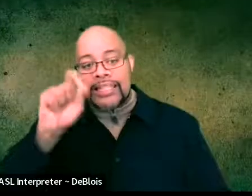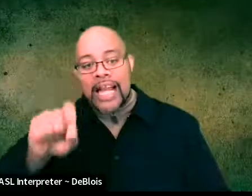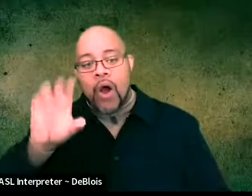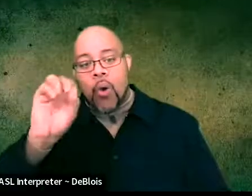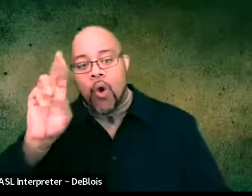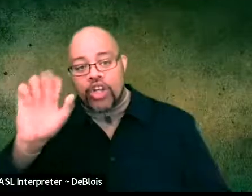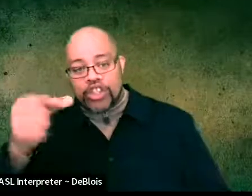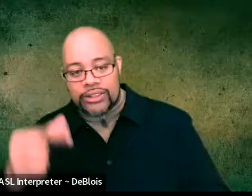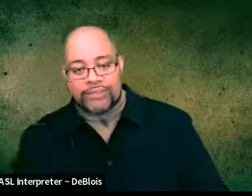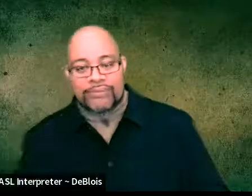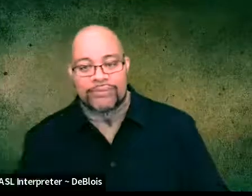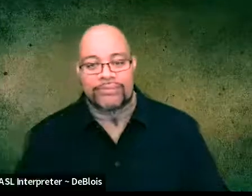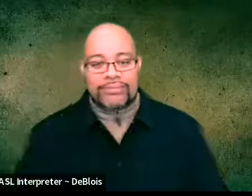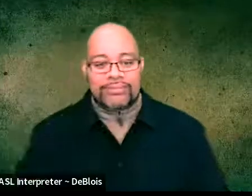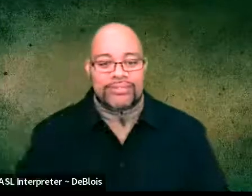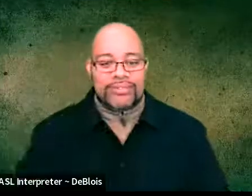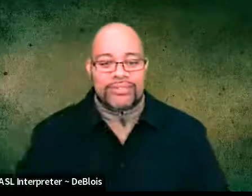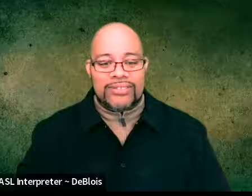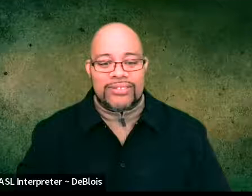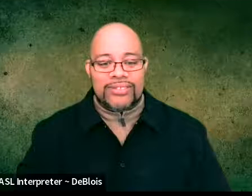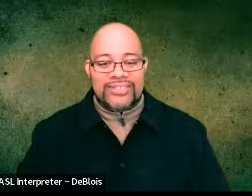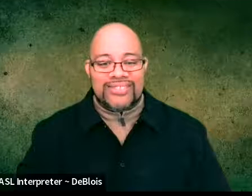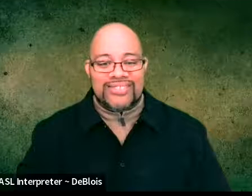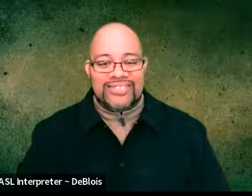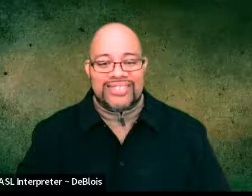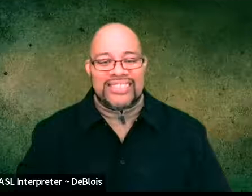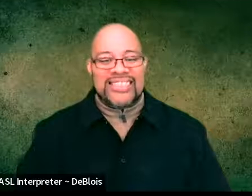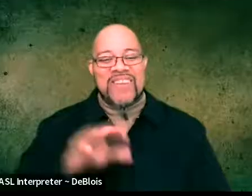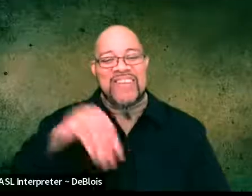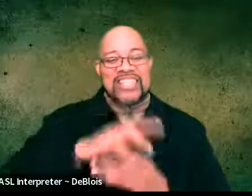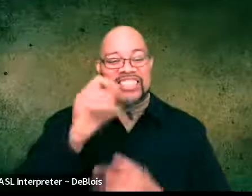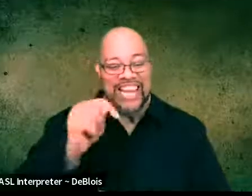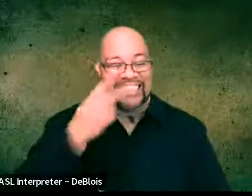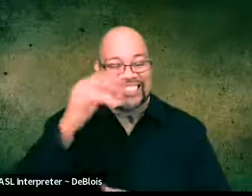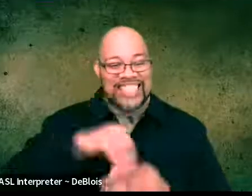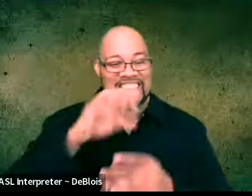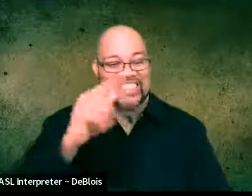FELLOWS@BIMS.org. It's in the chat. It's